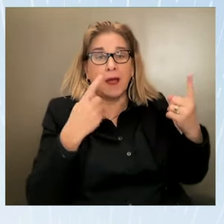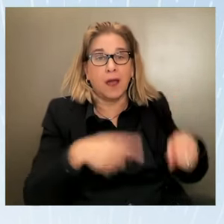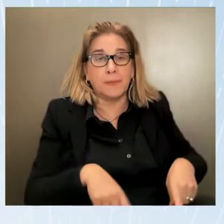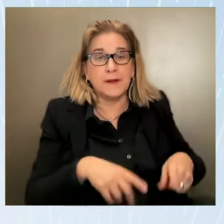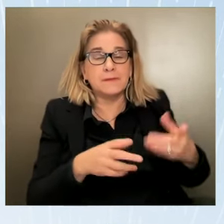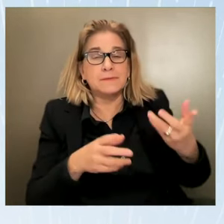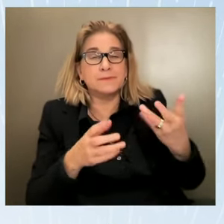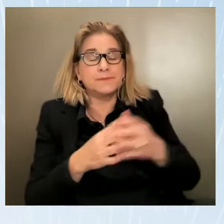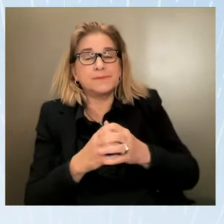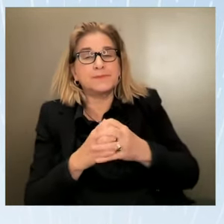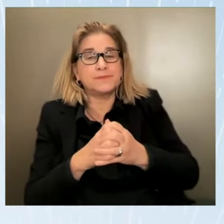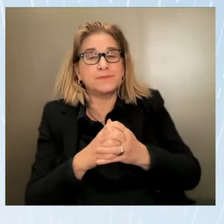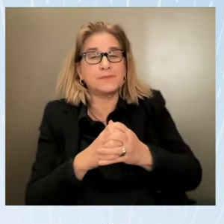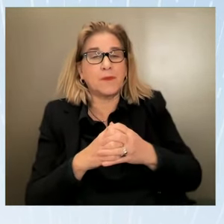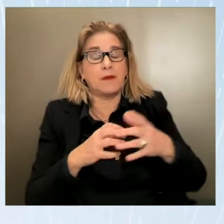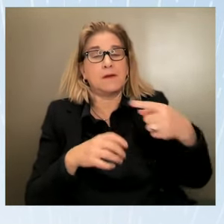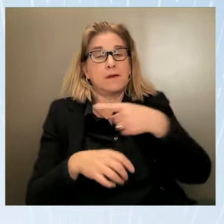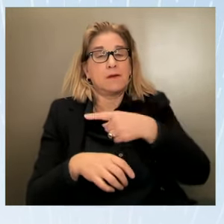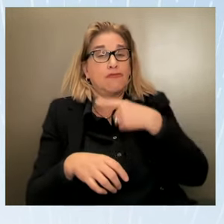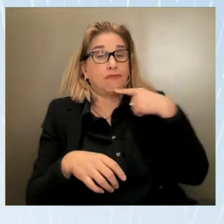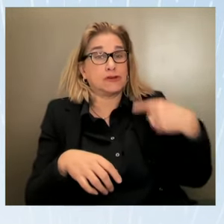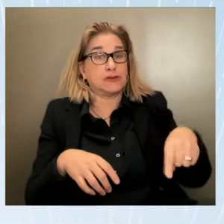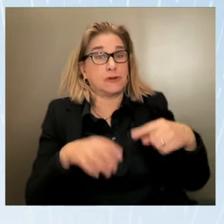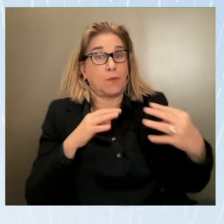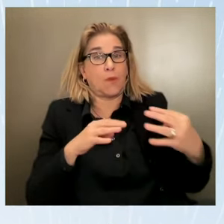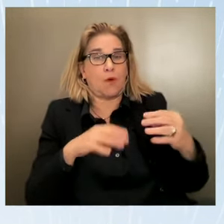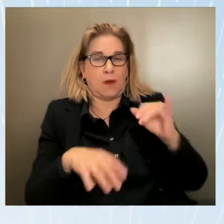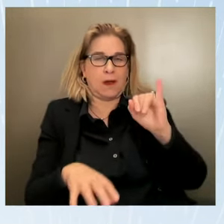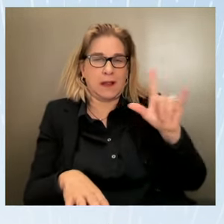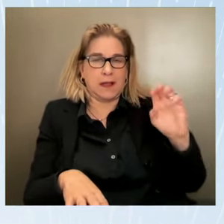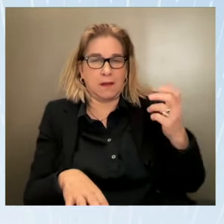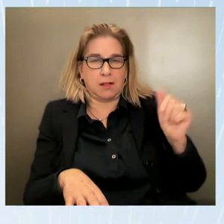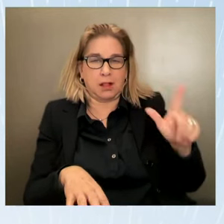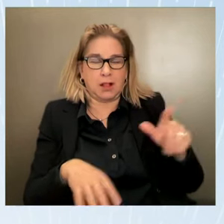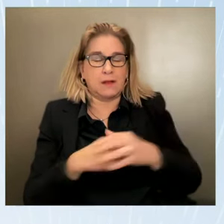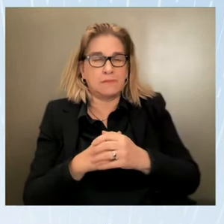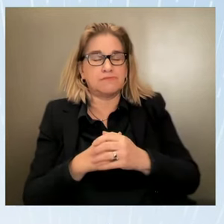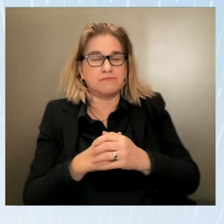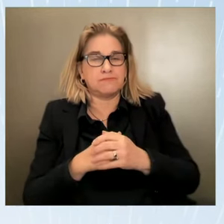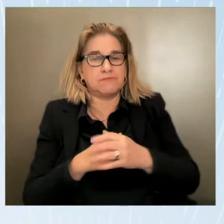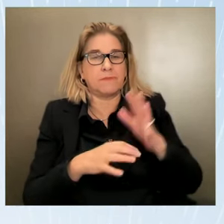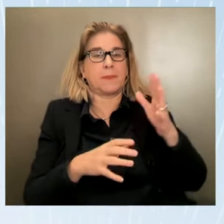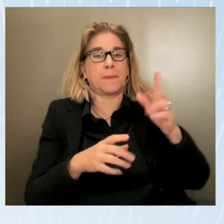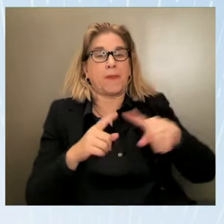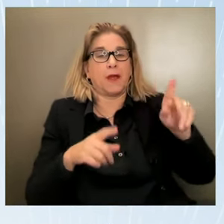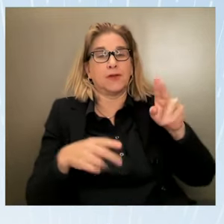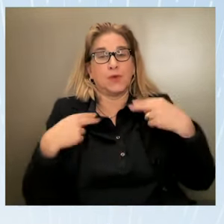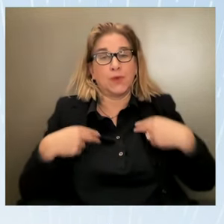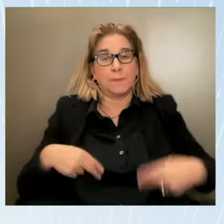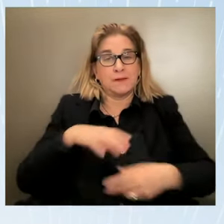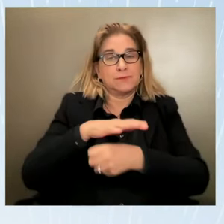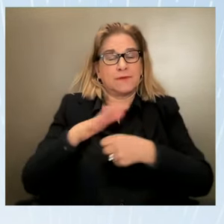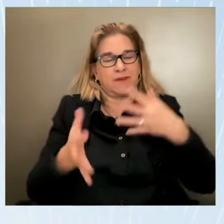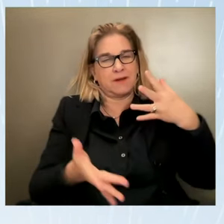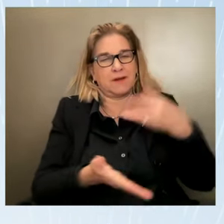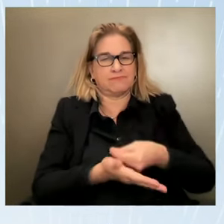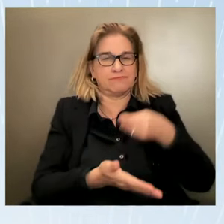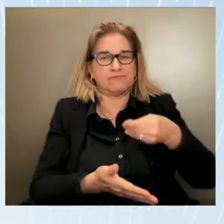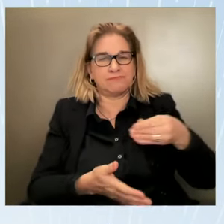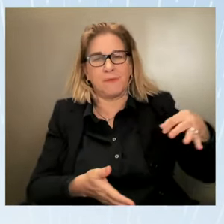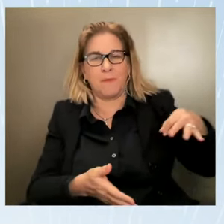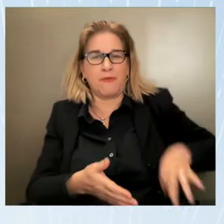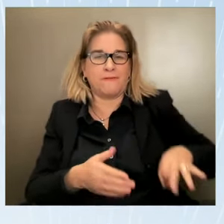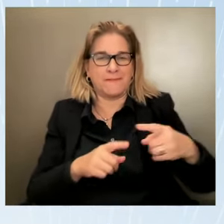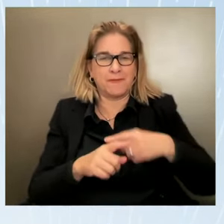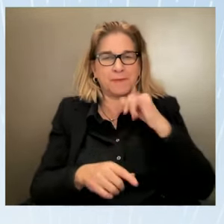engage vigorously with fellow member states to address this and to combat human trafficking across the globe. And I want to